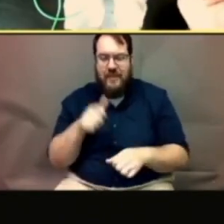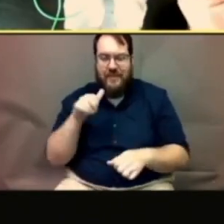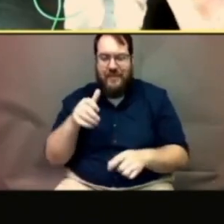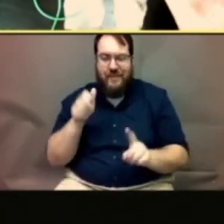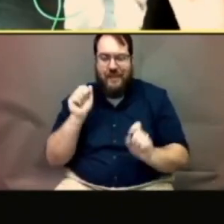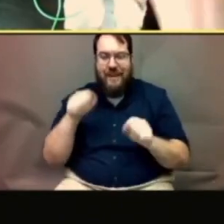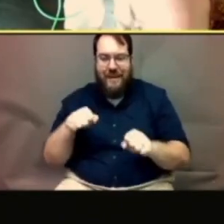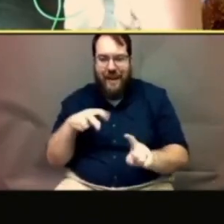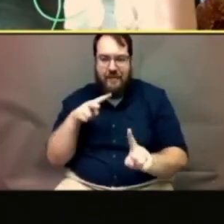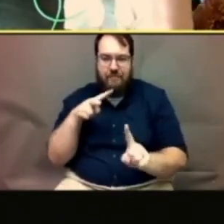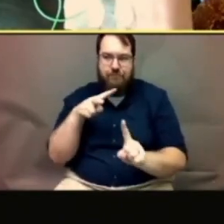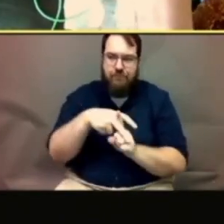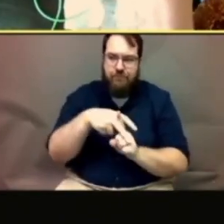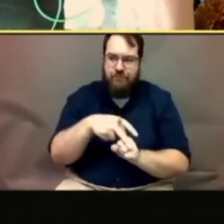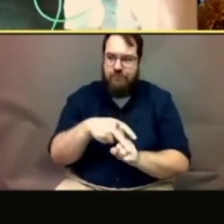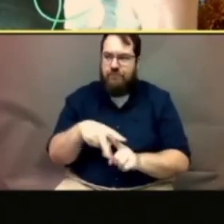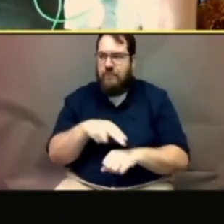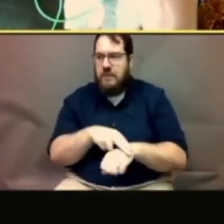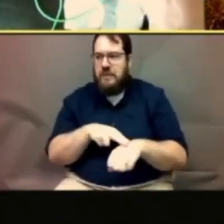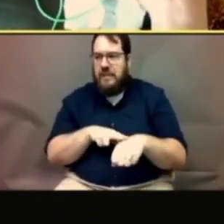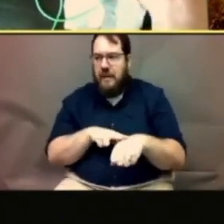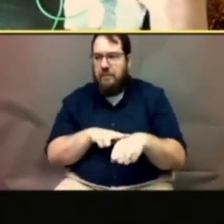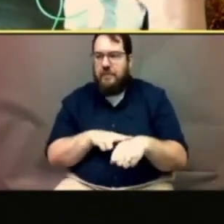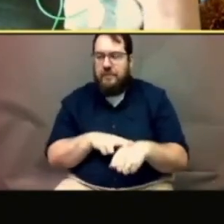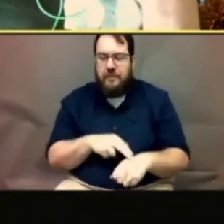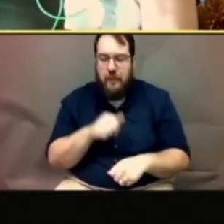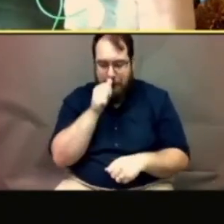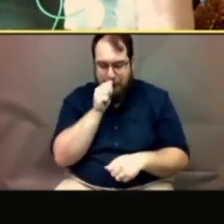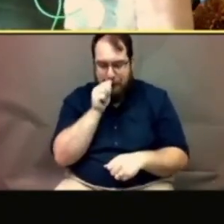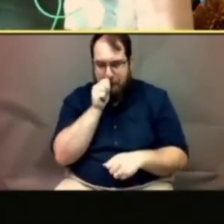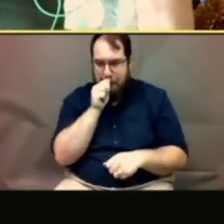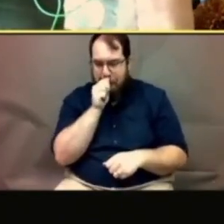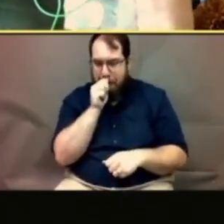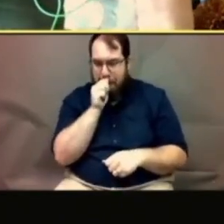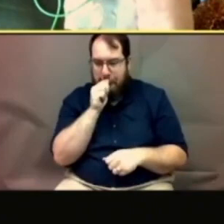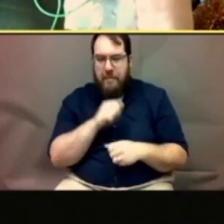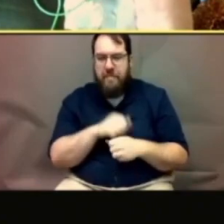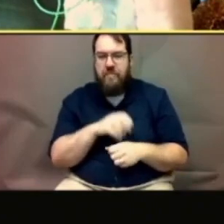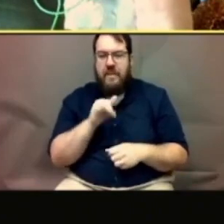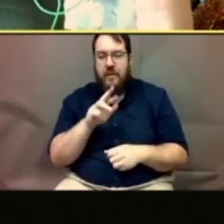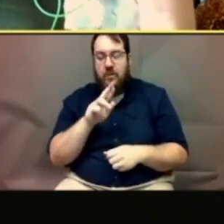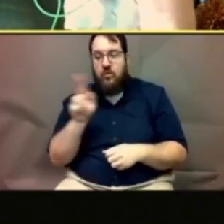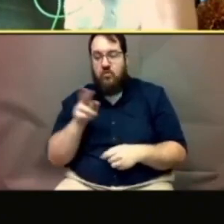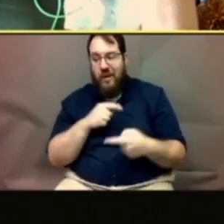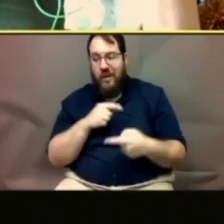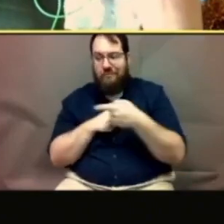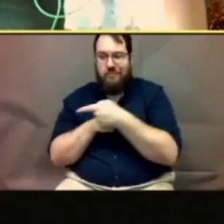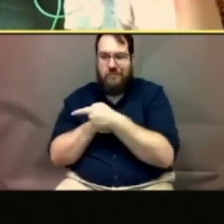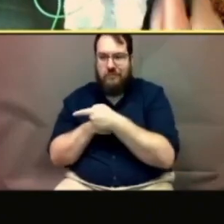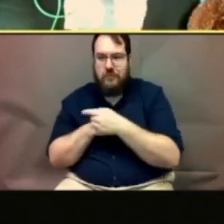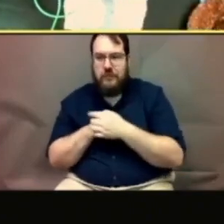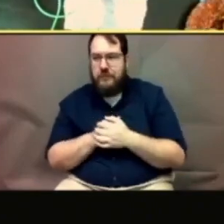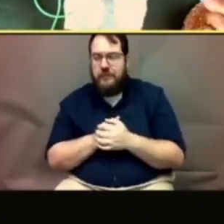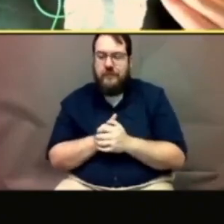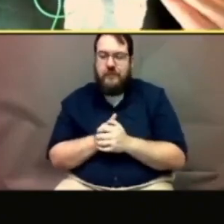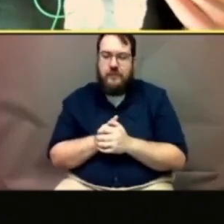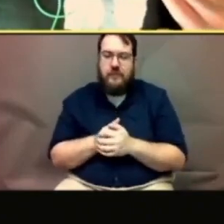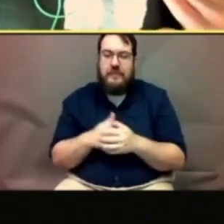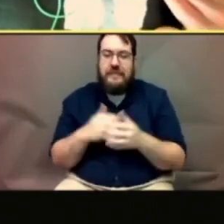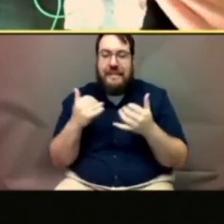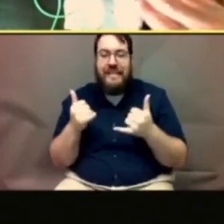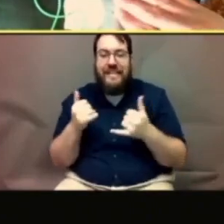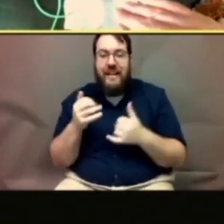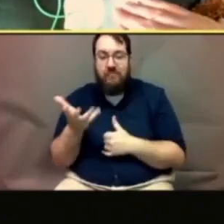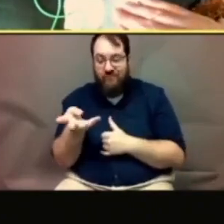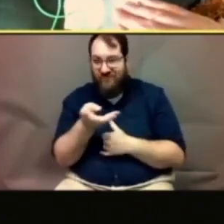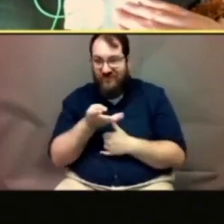on the Makey Makey to the right arrow. Now I've got all four of them